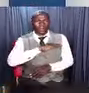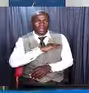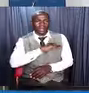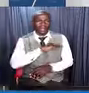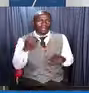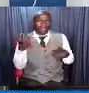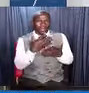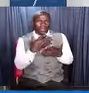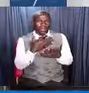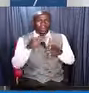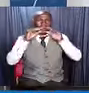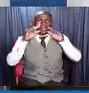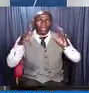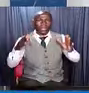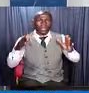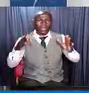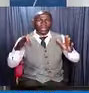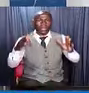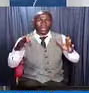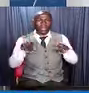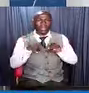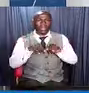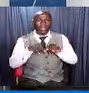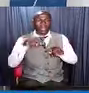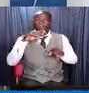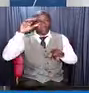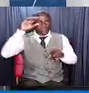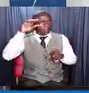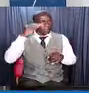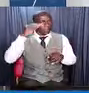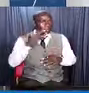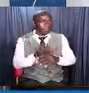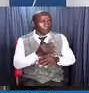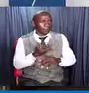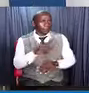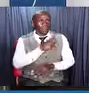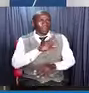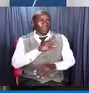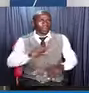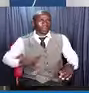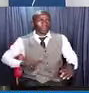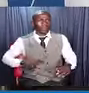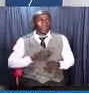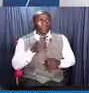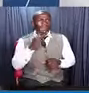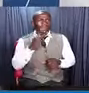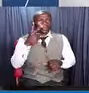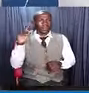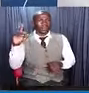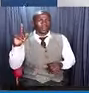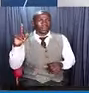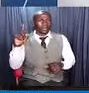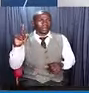missionary. Nikashangaza hata mjumbe. I surprised the messenger. Nikashangaza hata mchungaji. I surprised the shepherd of the Lord. Lakini 2001. But in 2001.